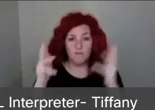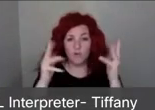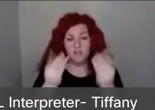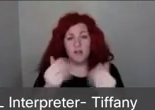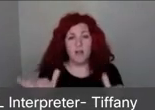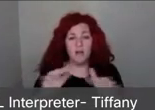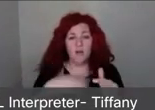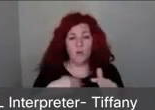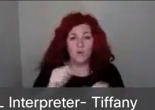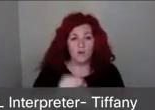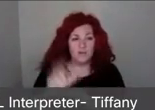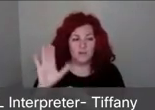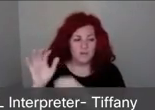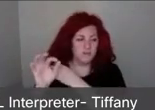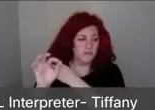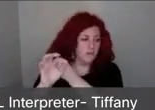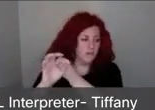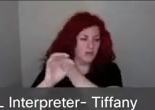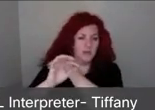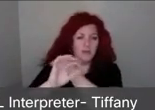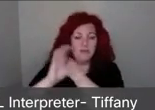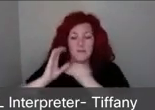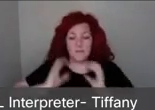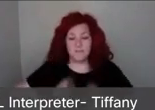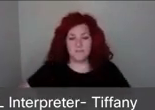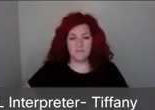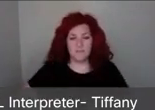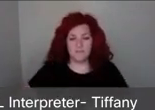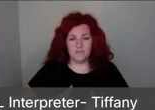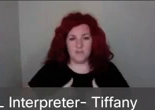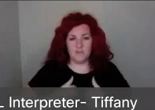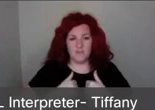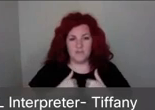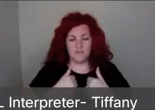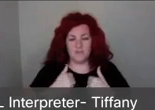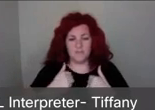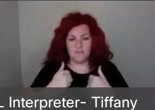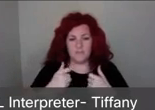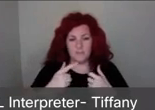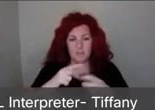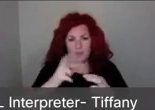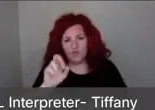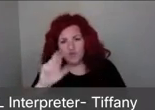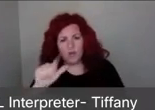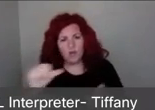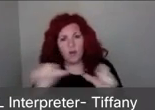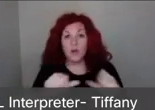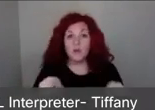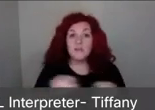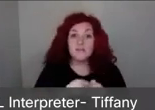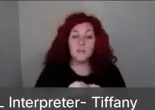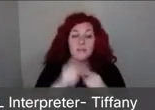Mountains. Our citizens live in rural areas and small towns, and we have common interests economically and